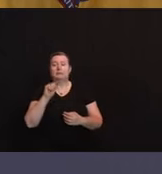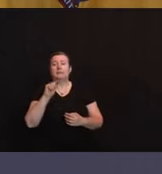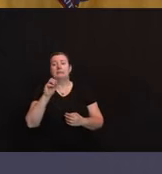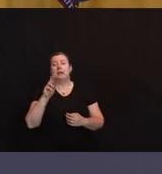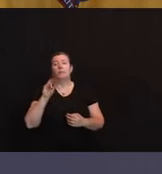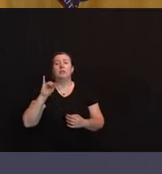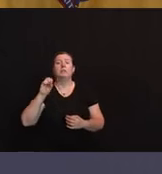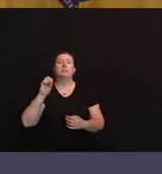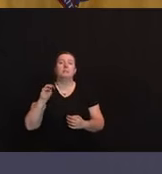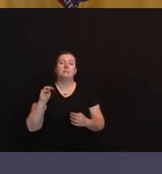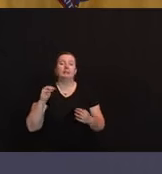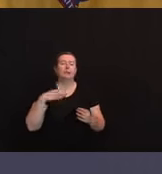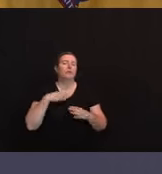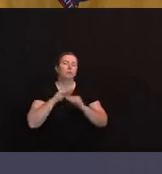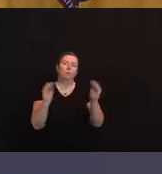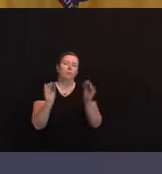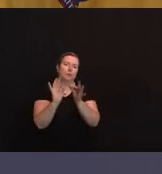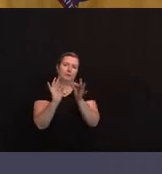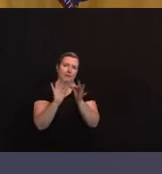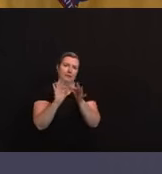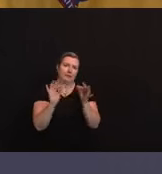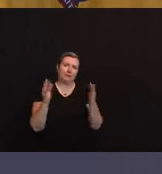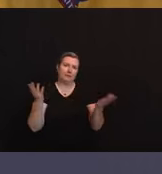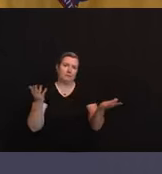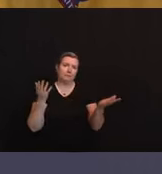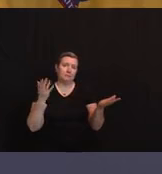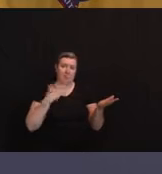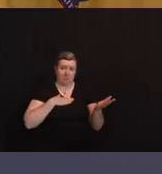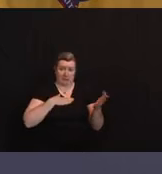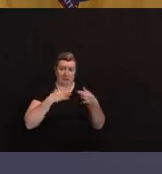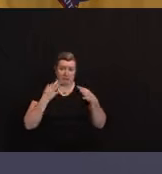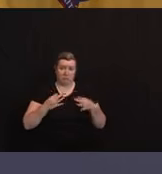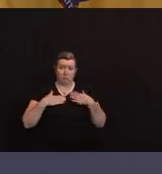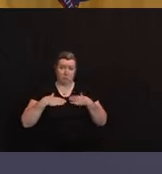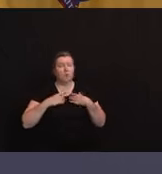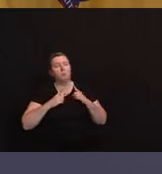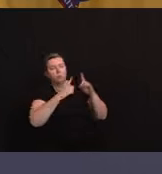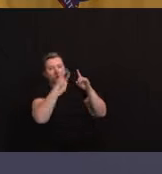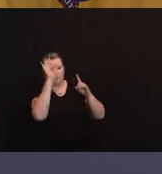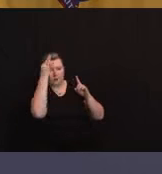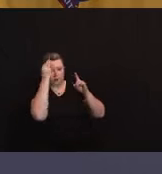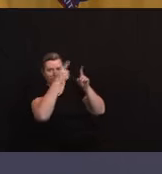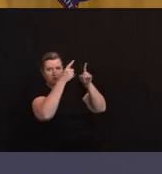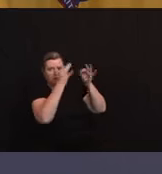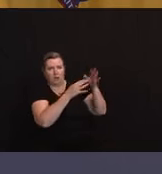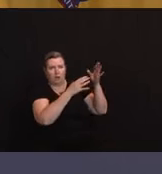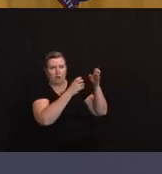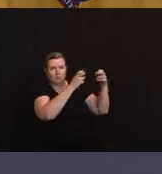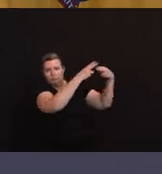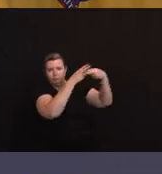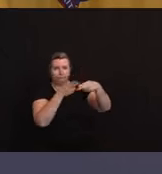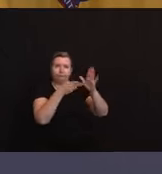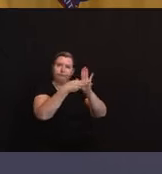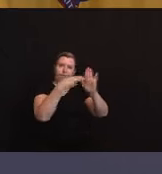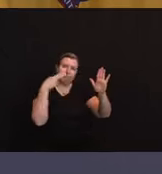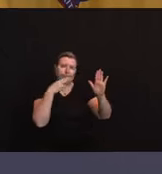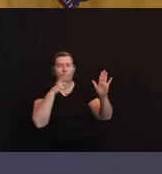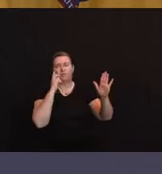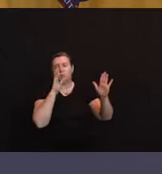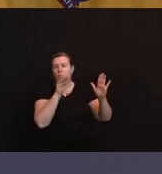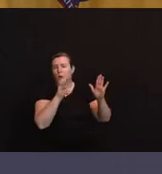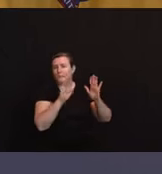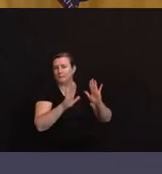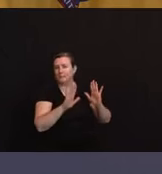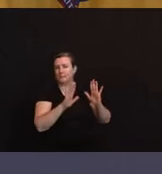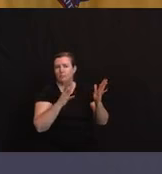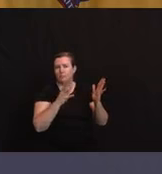I think we're going to take a pass on that. That's not our call. It's a federal call, obviously. Again, our hearts, thoughts, prayers